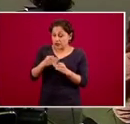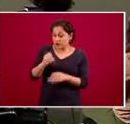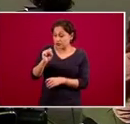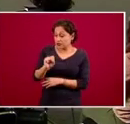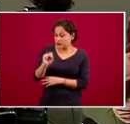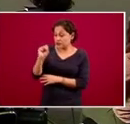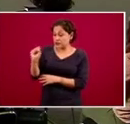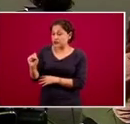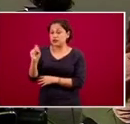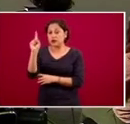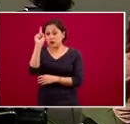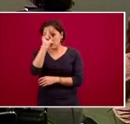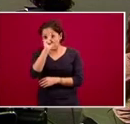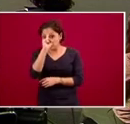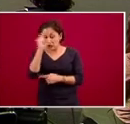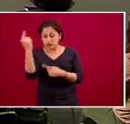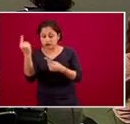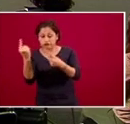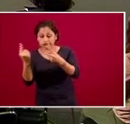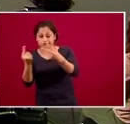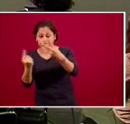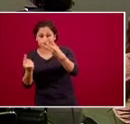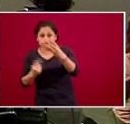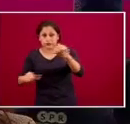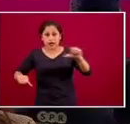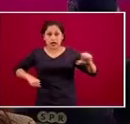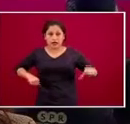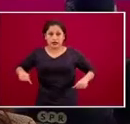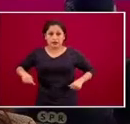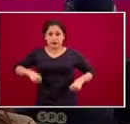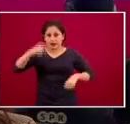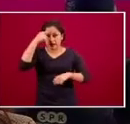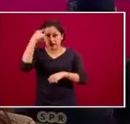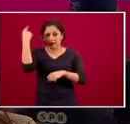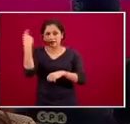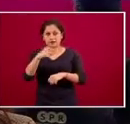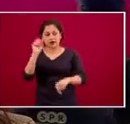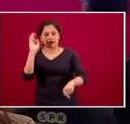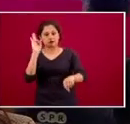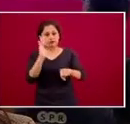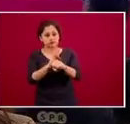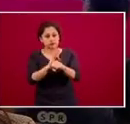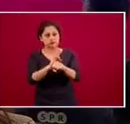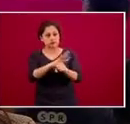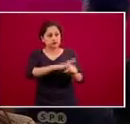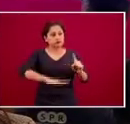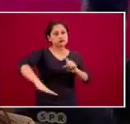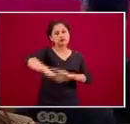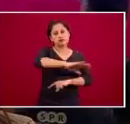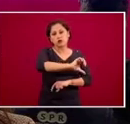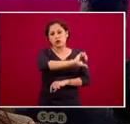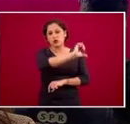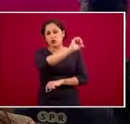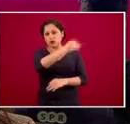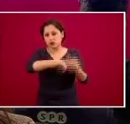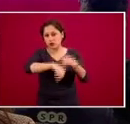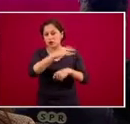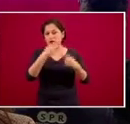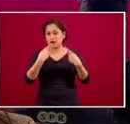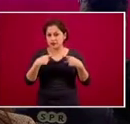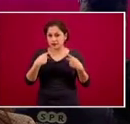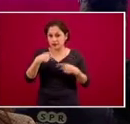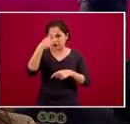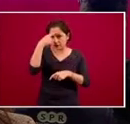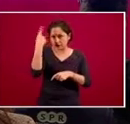the mitigation measures must be applied thinking of at least a mid-term time